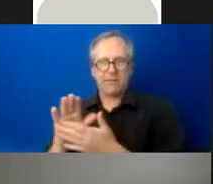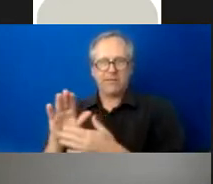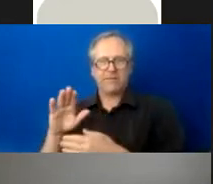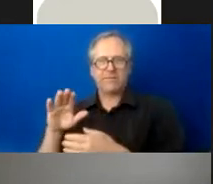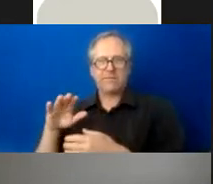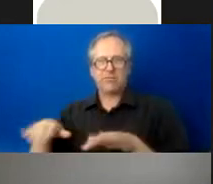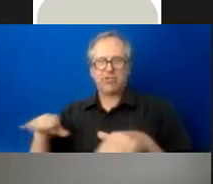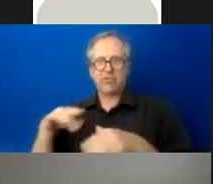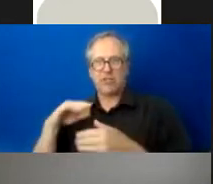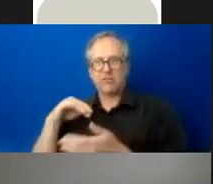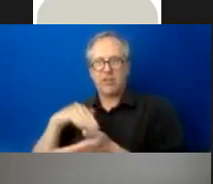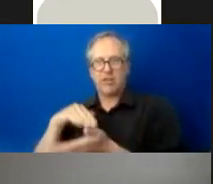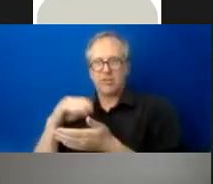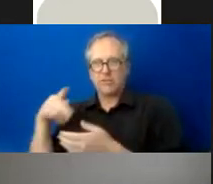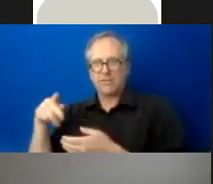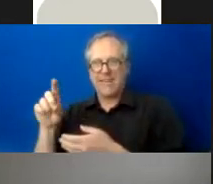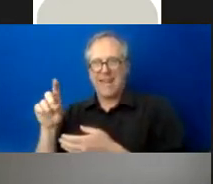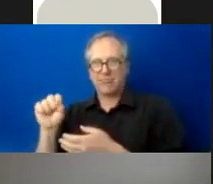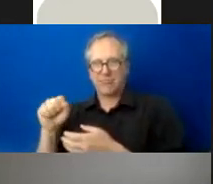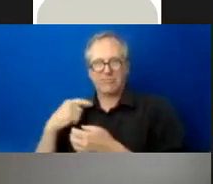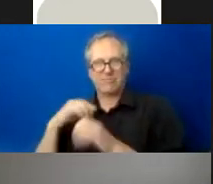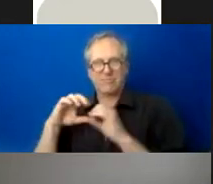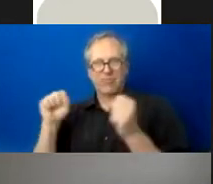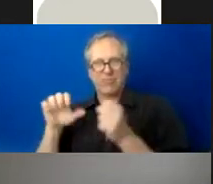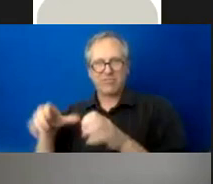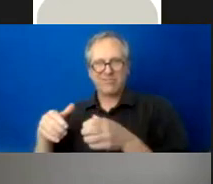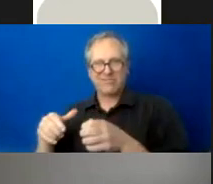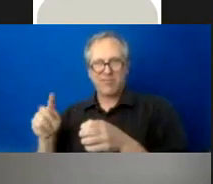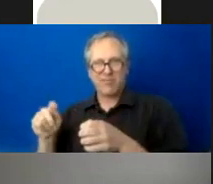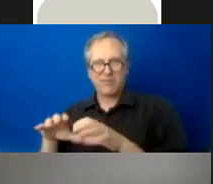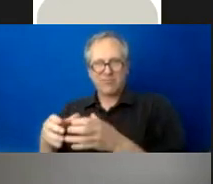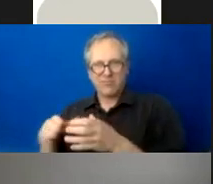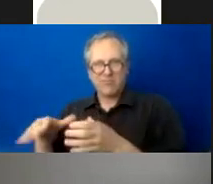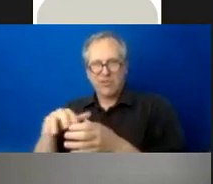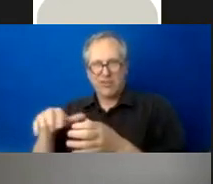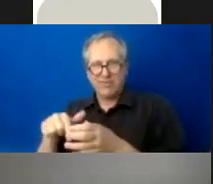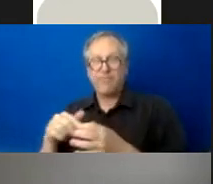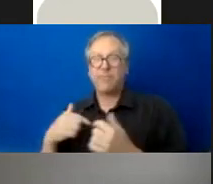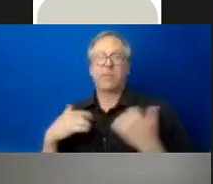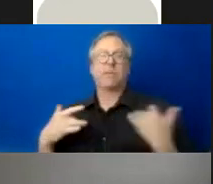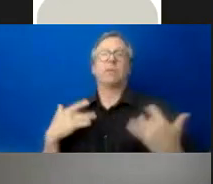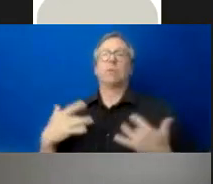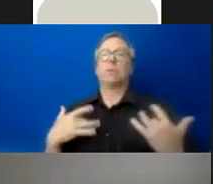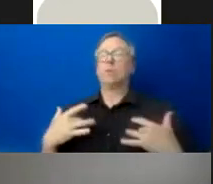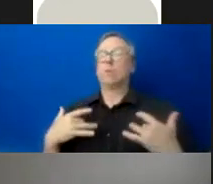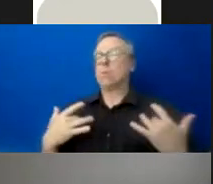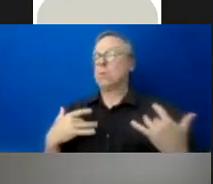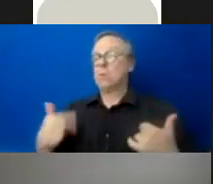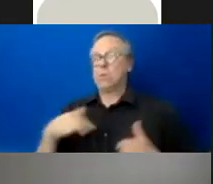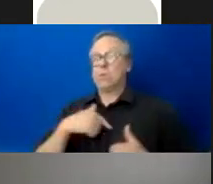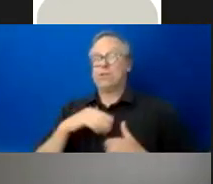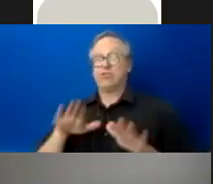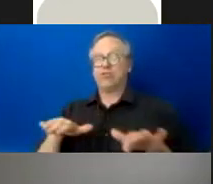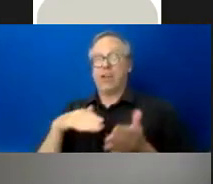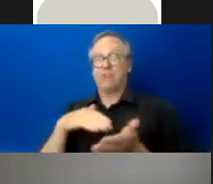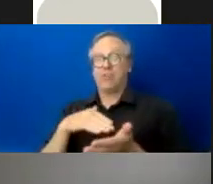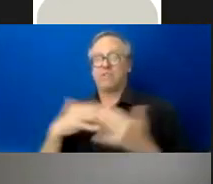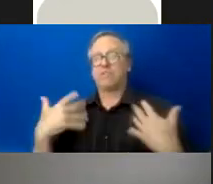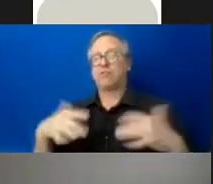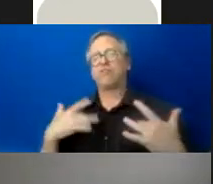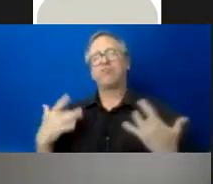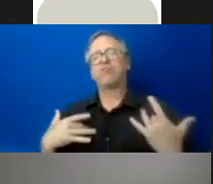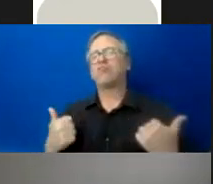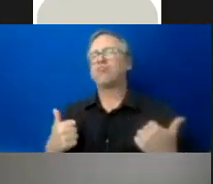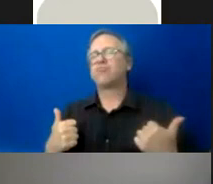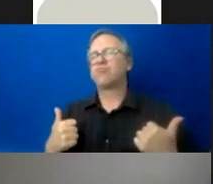Pediatrics. And I'm just going to take a few moments to talk about how excited we are as pediatricians that the COVID-19 vaccine